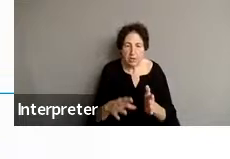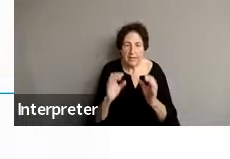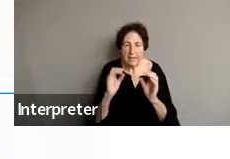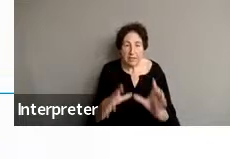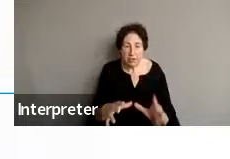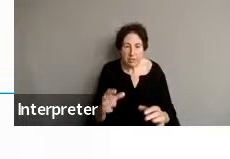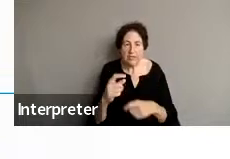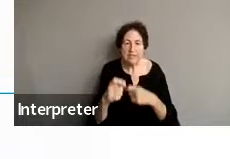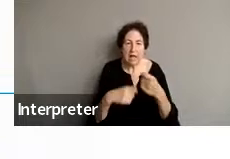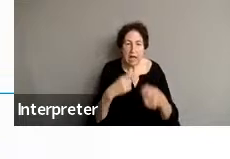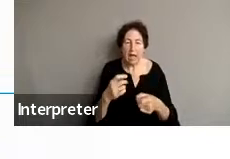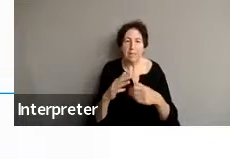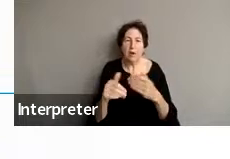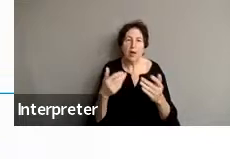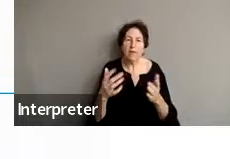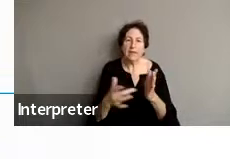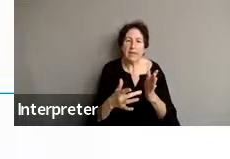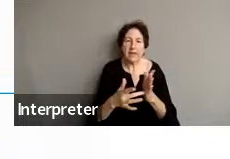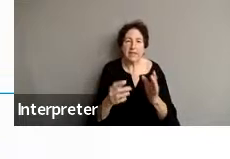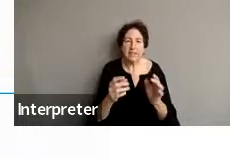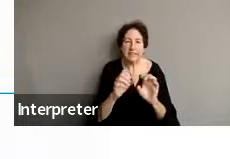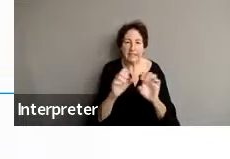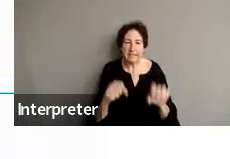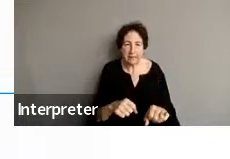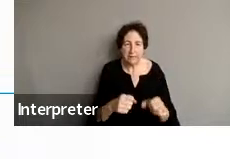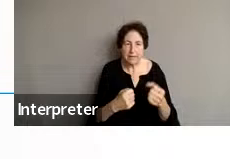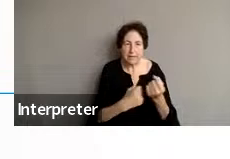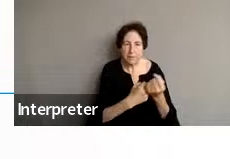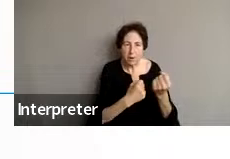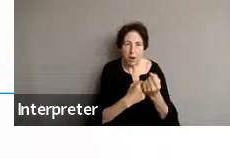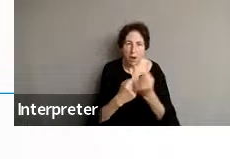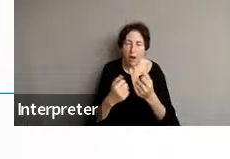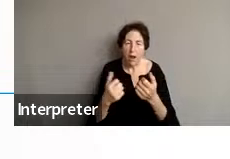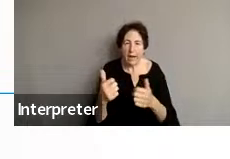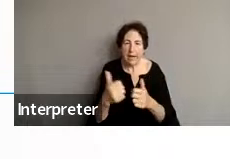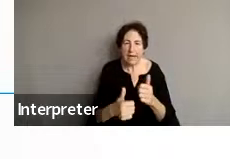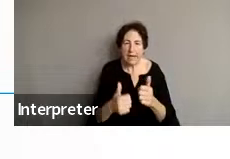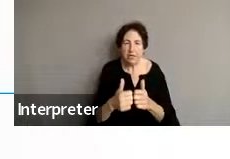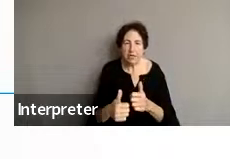all of the technology systems that go into supporting each of those